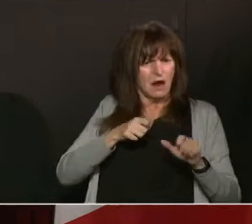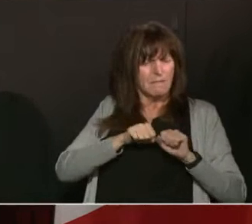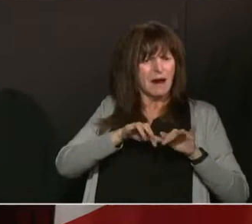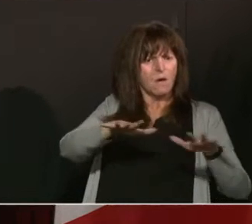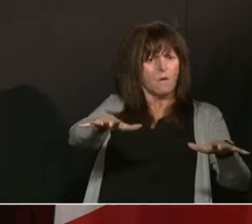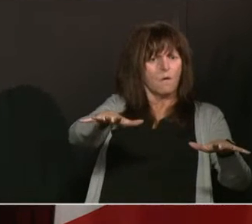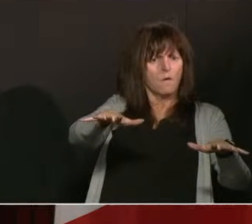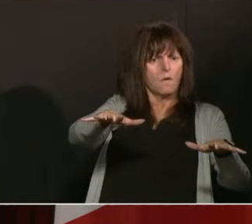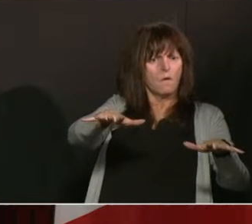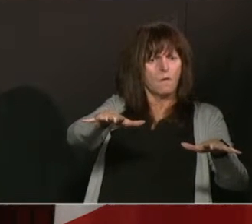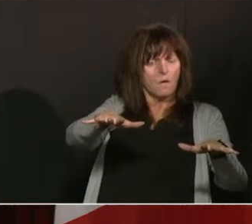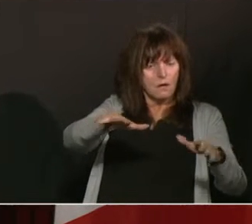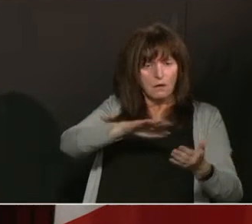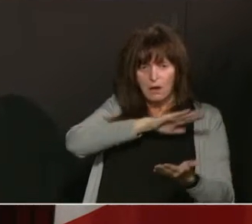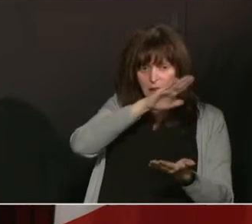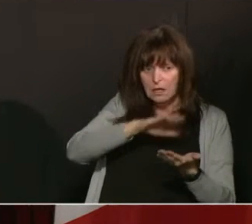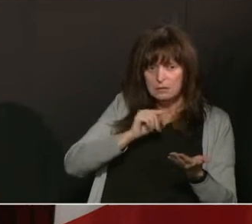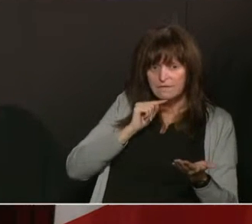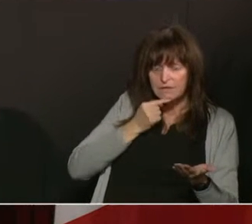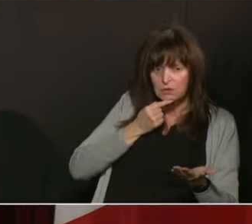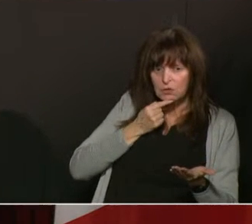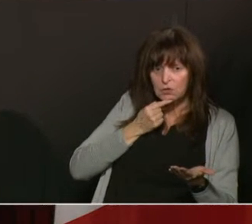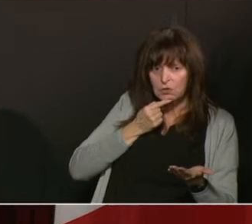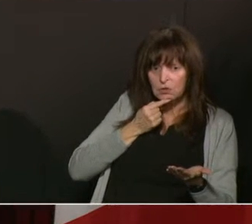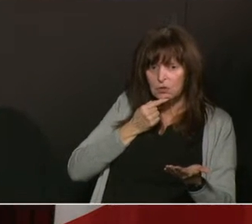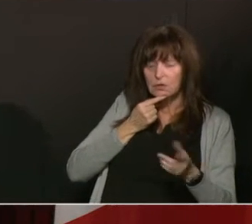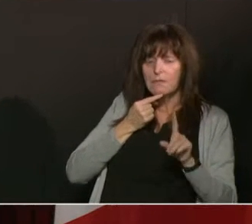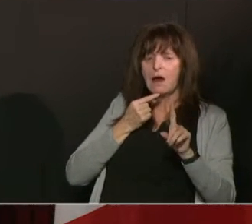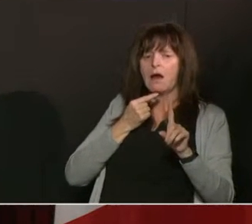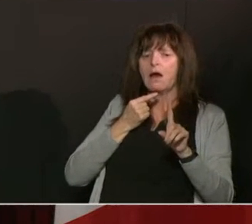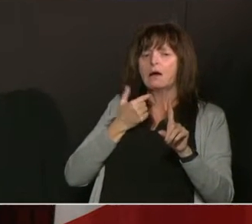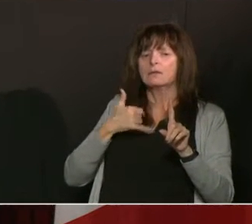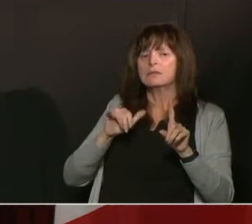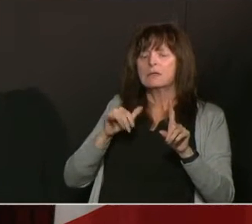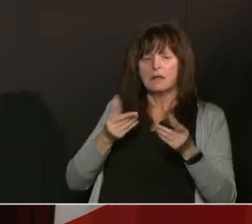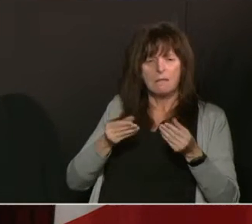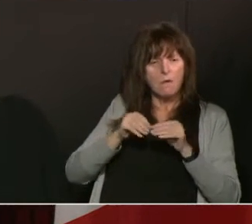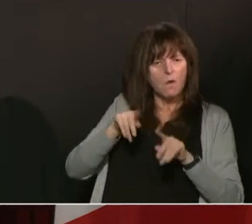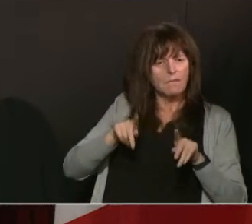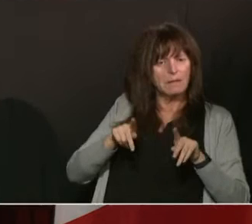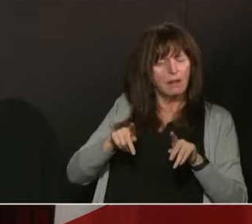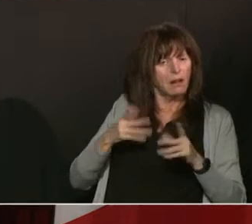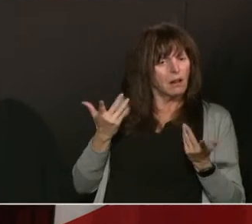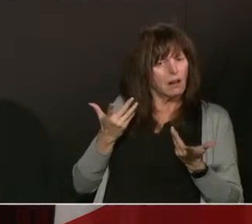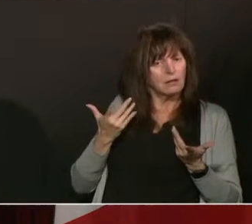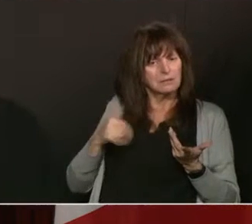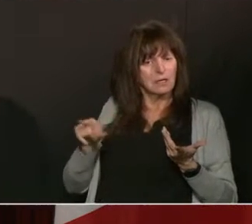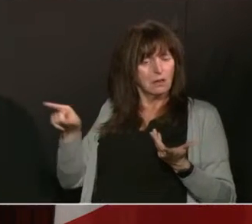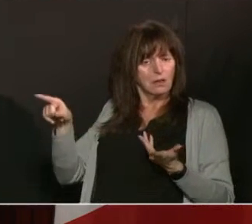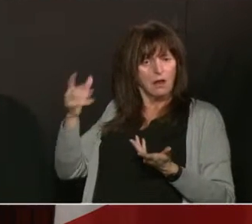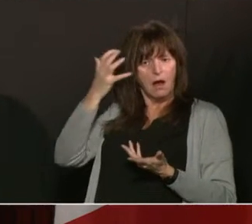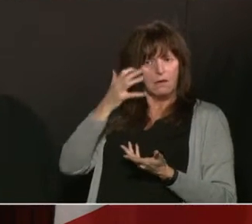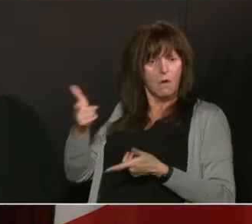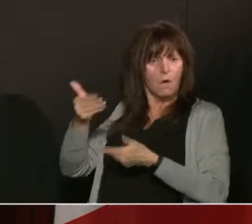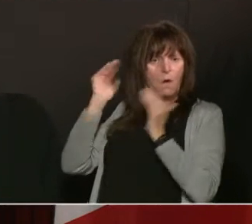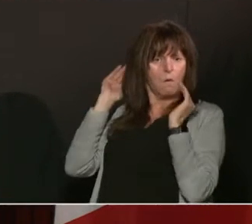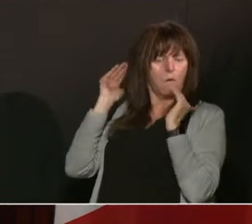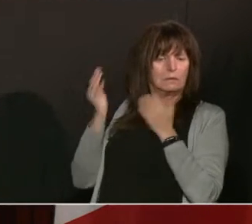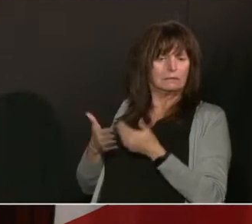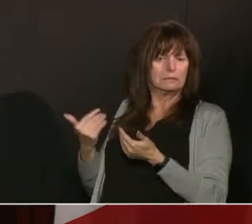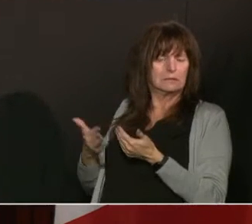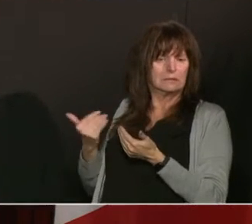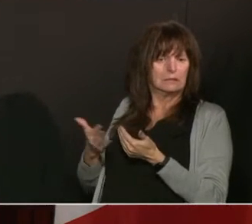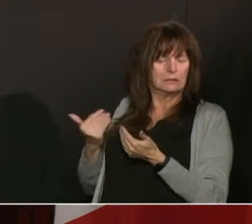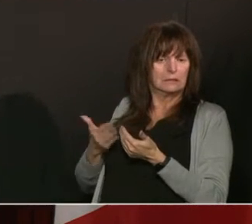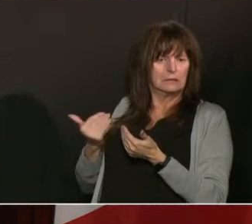significantly less virulent, it could still have an impact on our health sector. But I think that, I haven't made